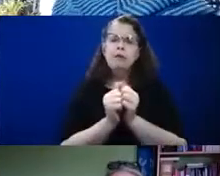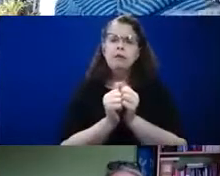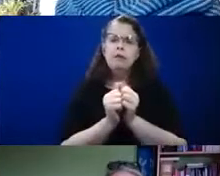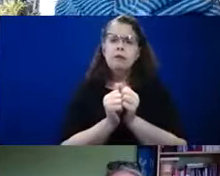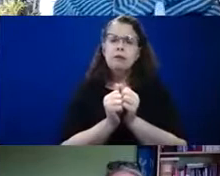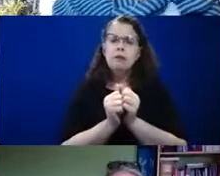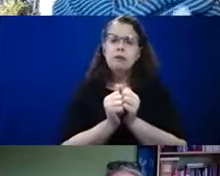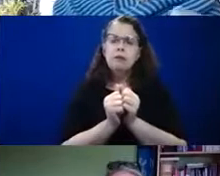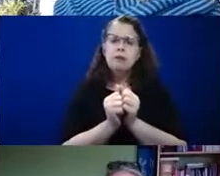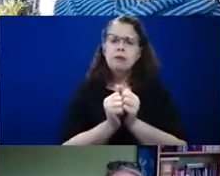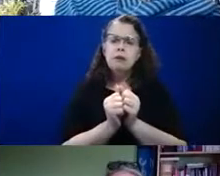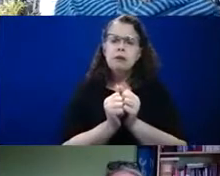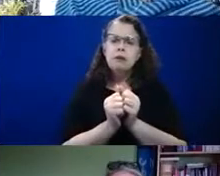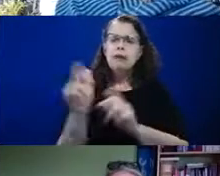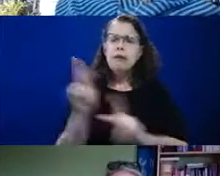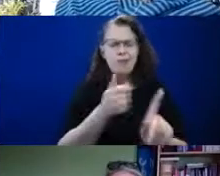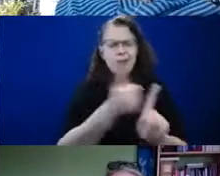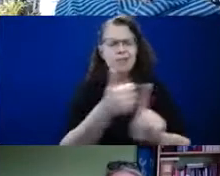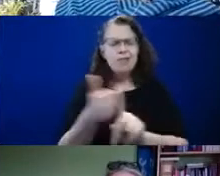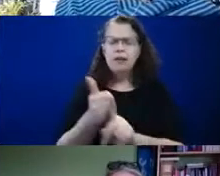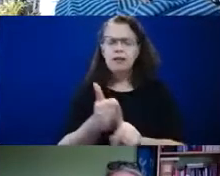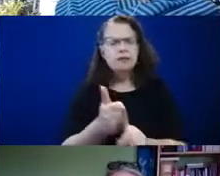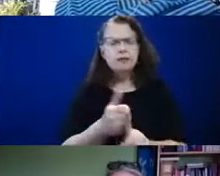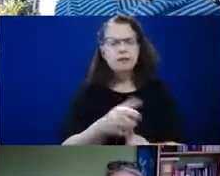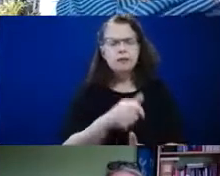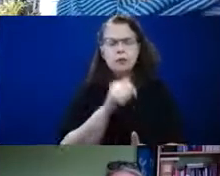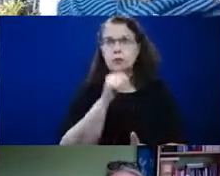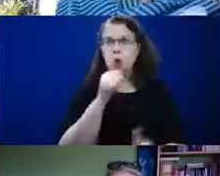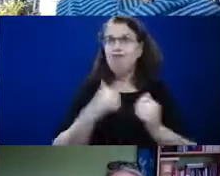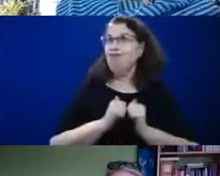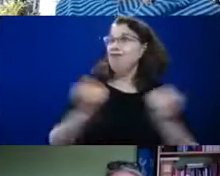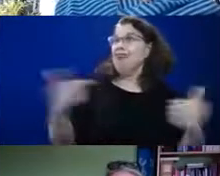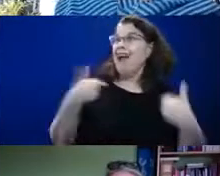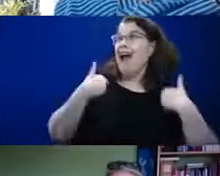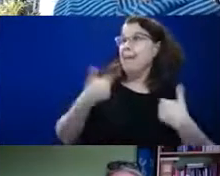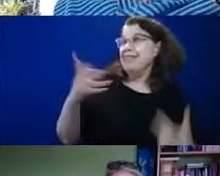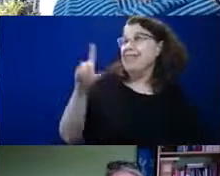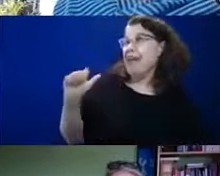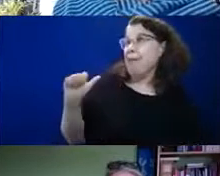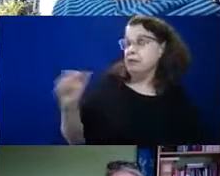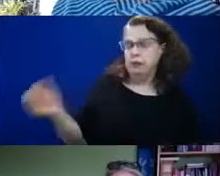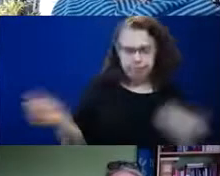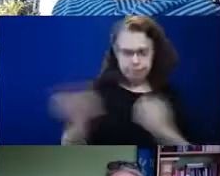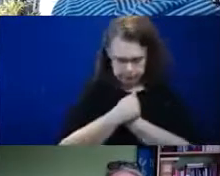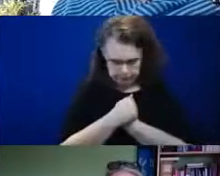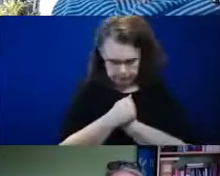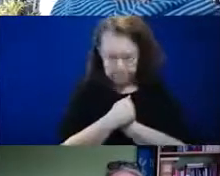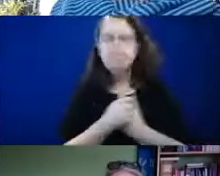people who don't necessarily identify their disabilities to the world. And because of that,